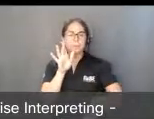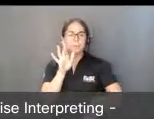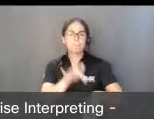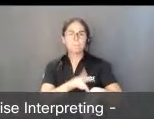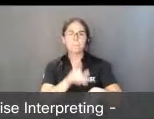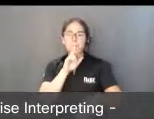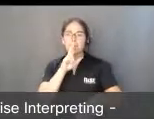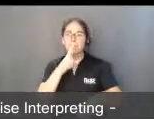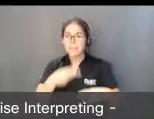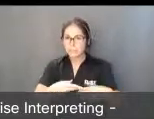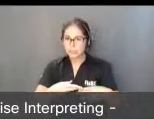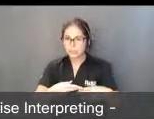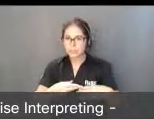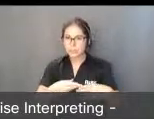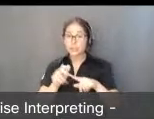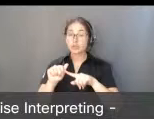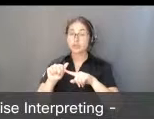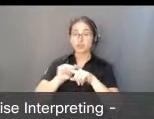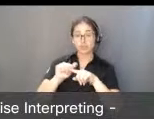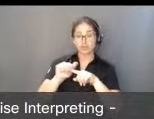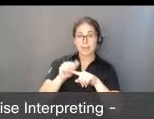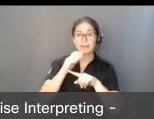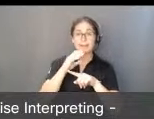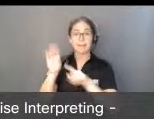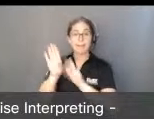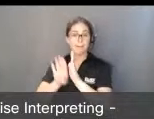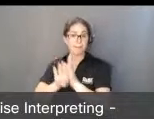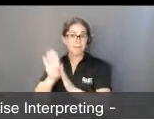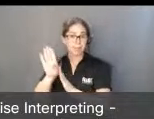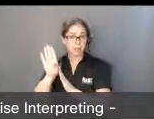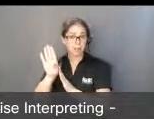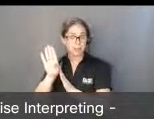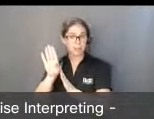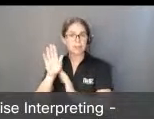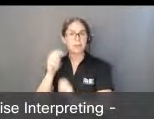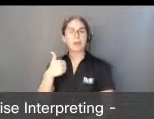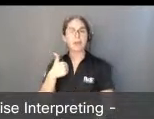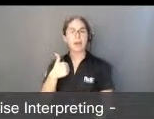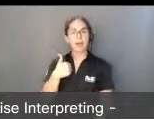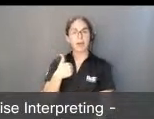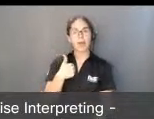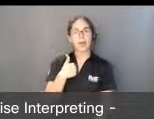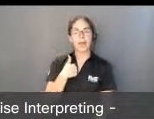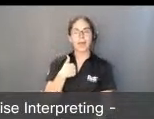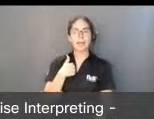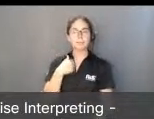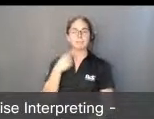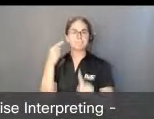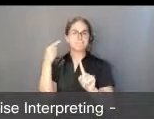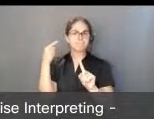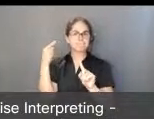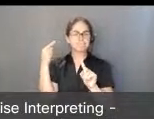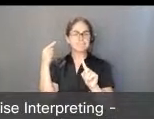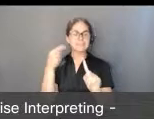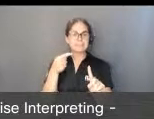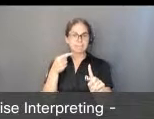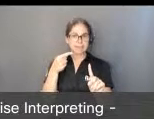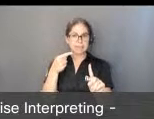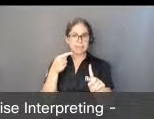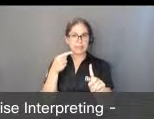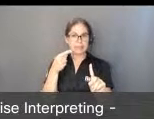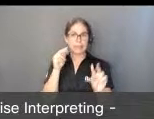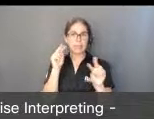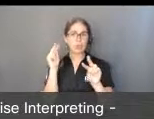someone touched on the training and development, and I was specifically looking at preparing our